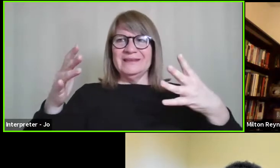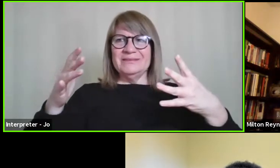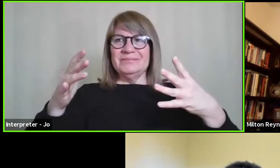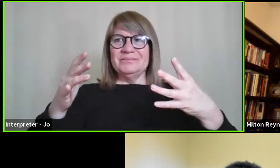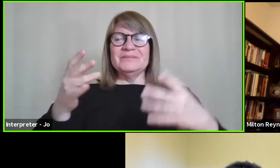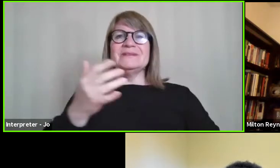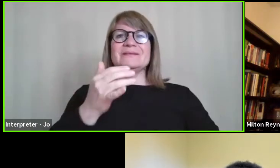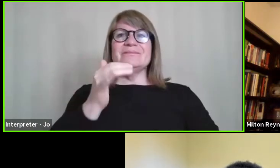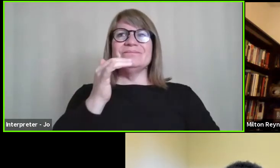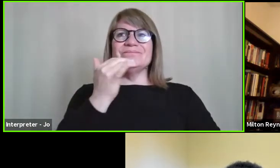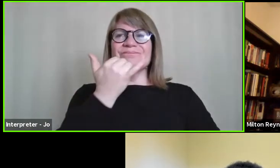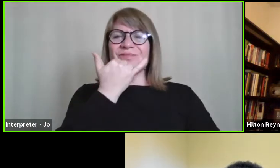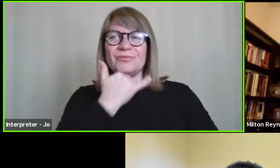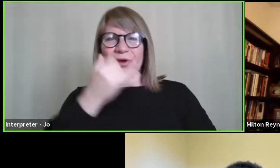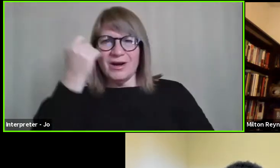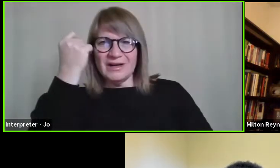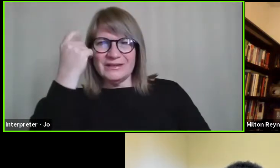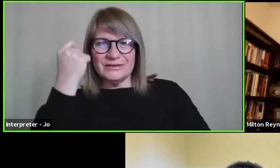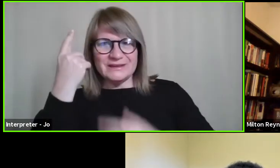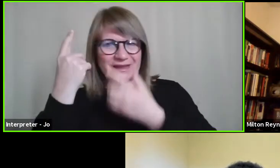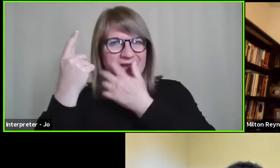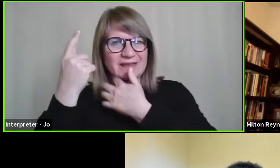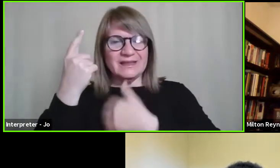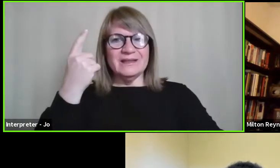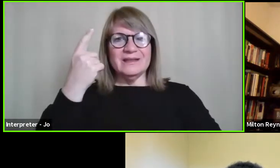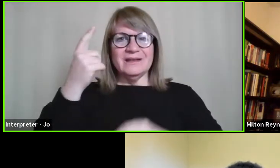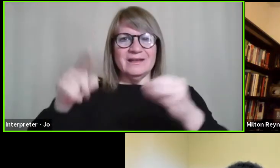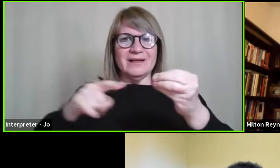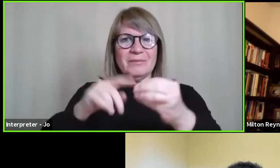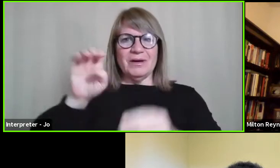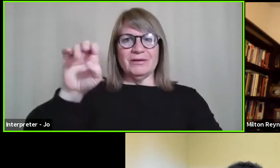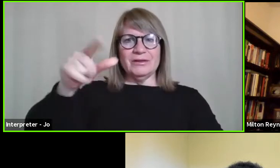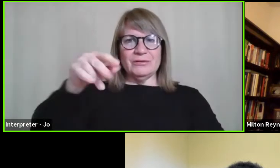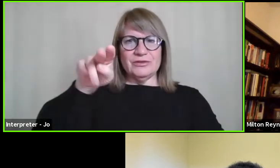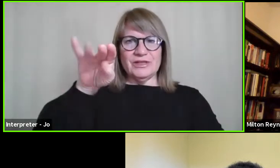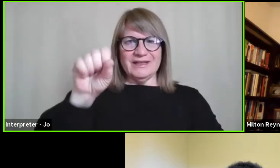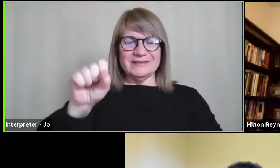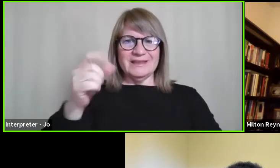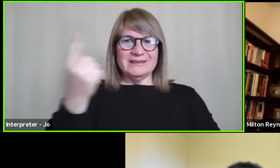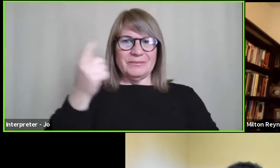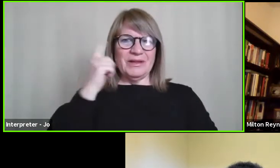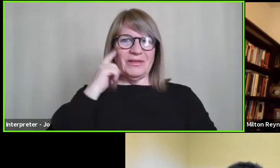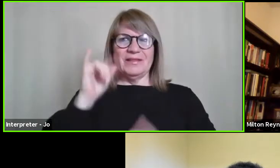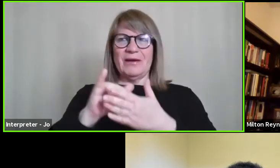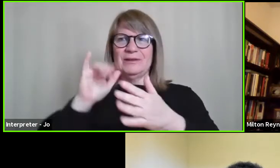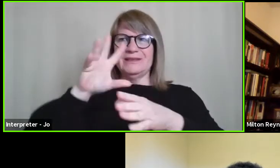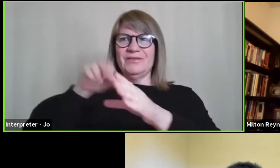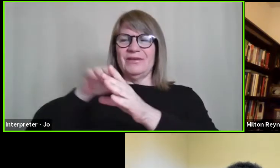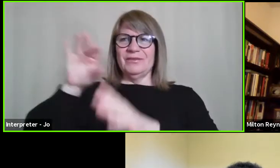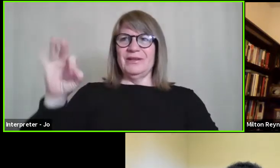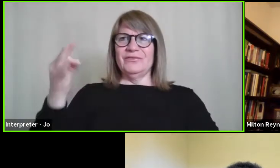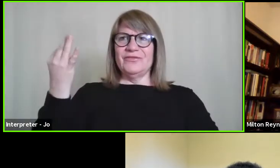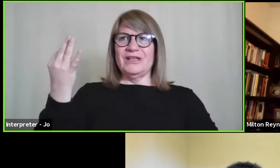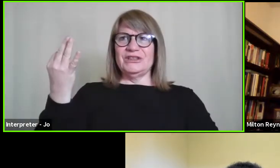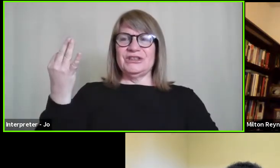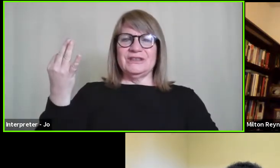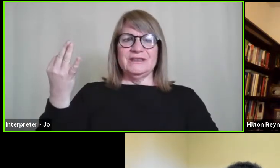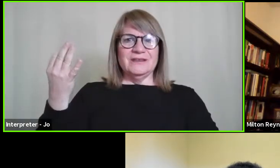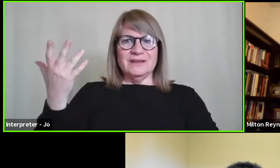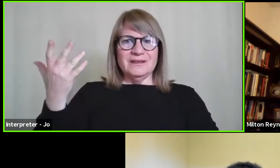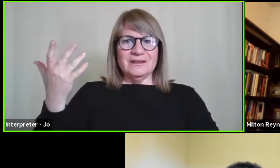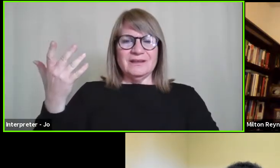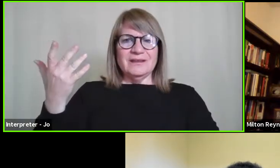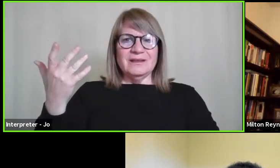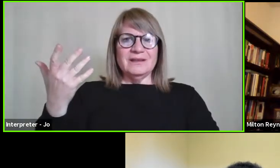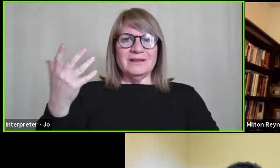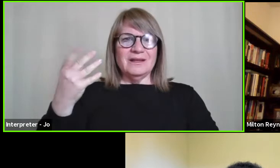uh a fringe ideology uh and that it's something of our past as though it's encased in amber rather than an ongoing dynamic